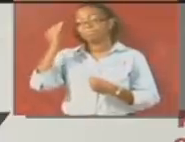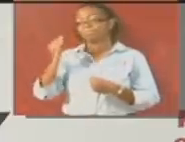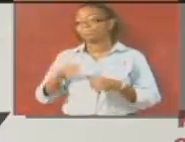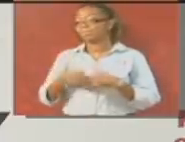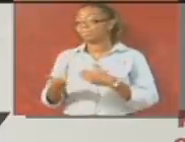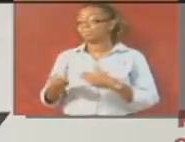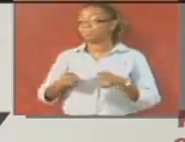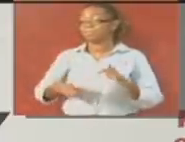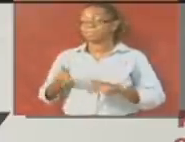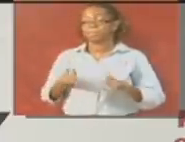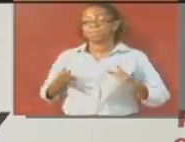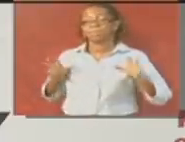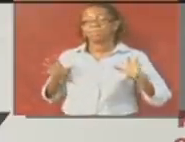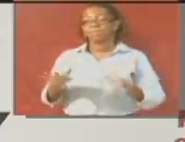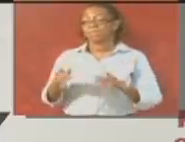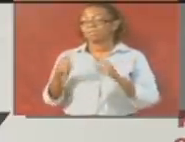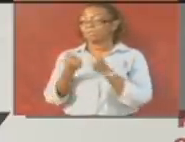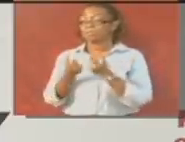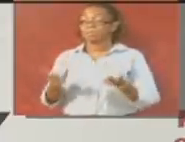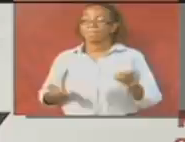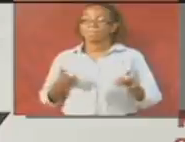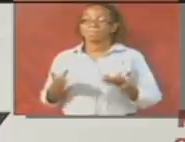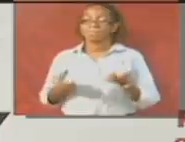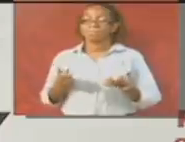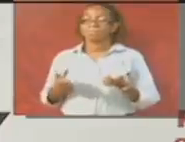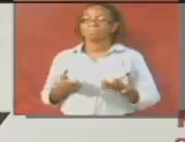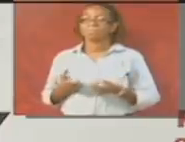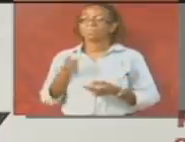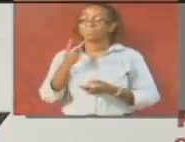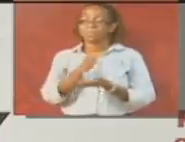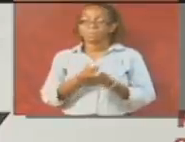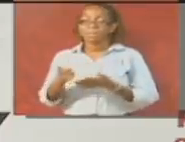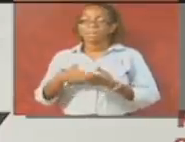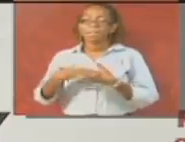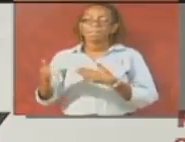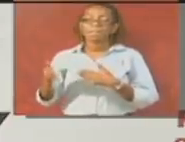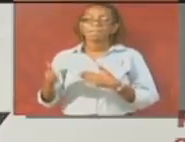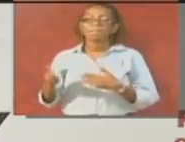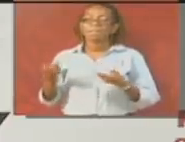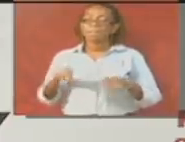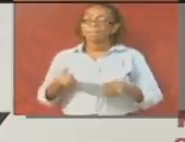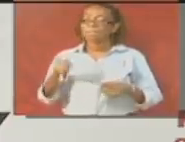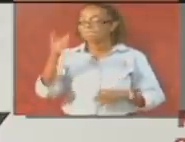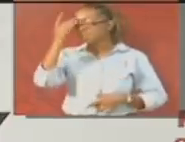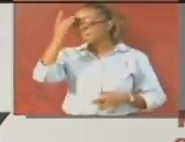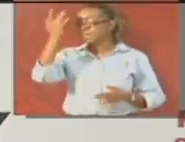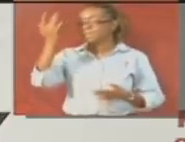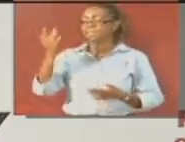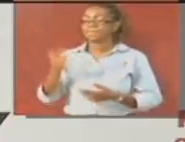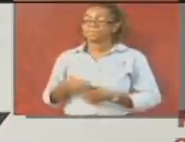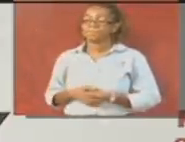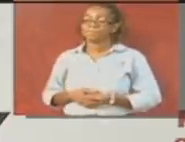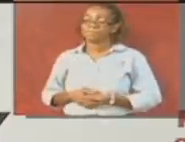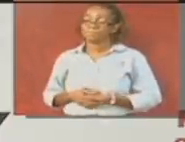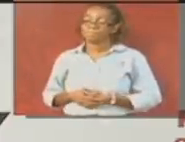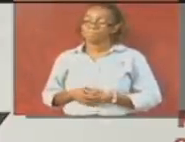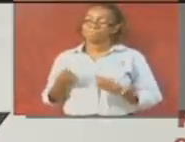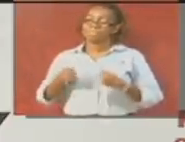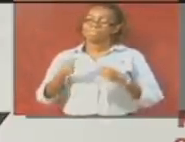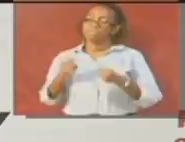of activities in the population, and our regulations, our attempts to reduce risk and reduce